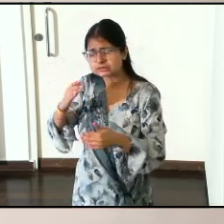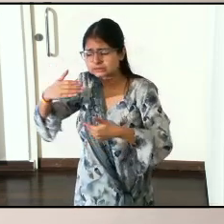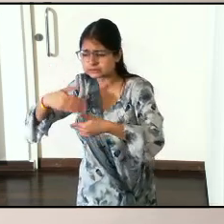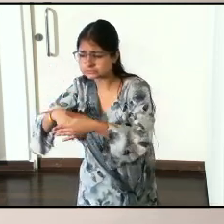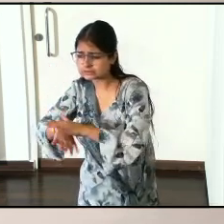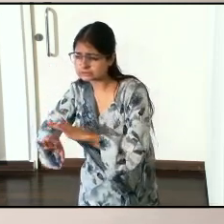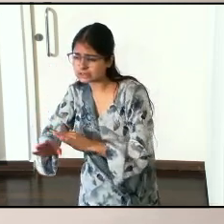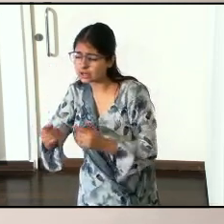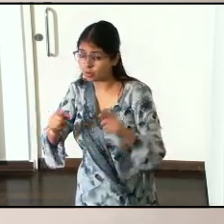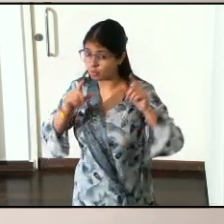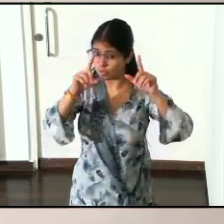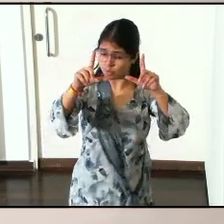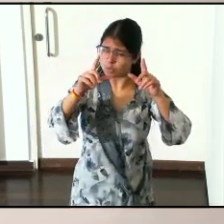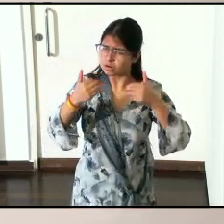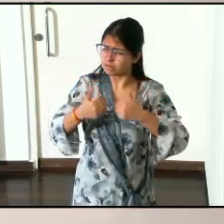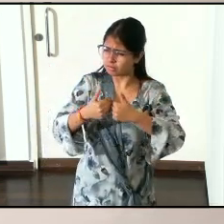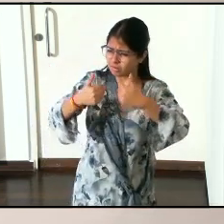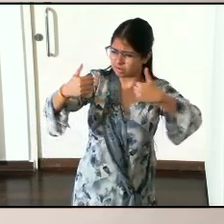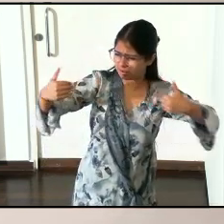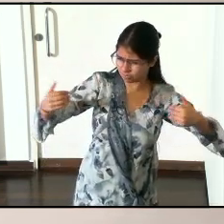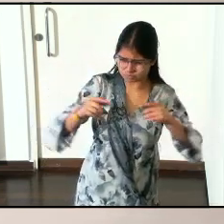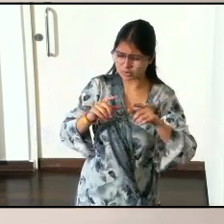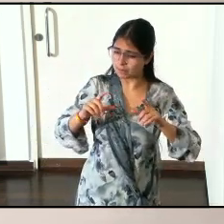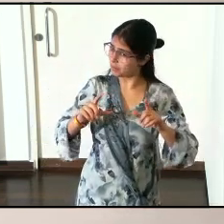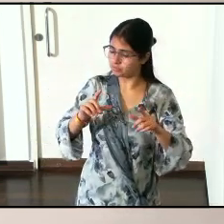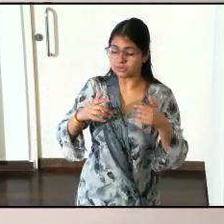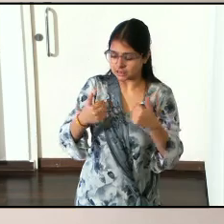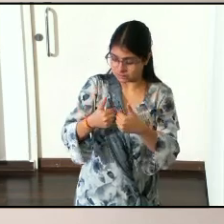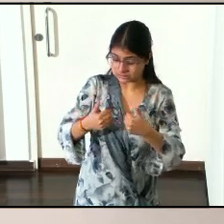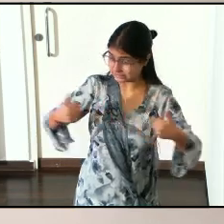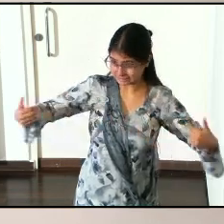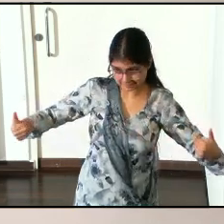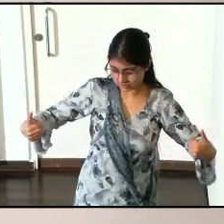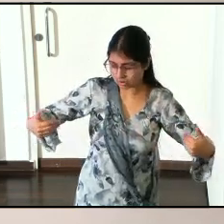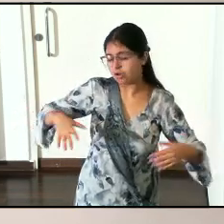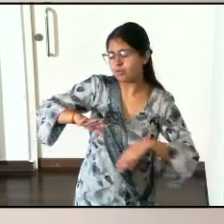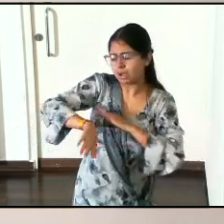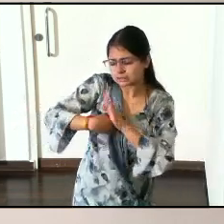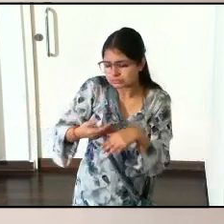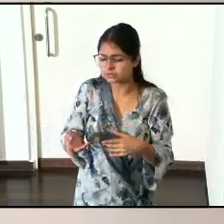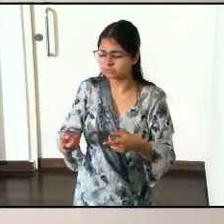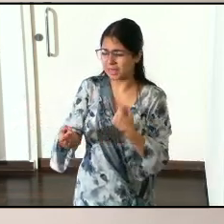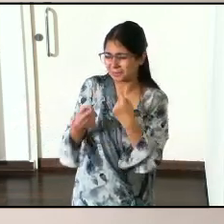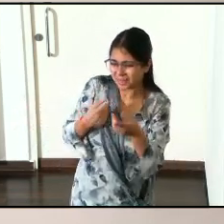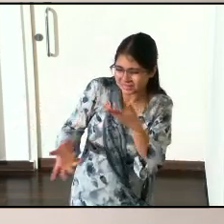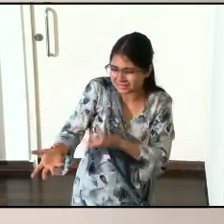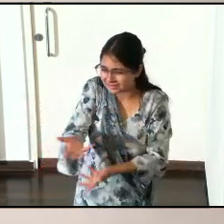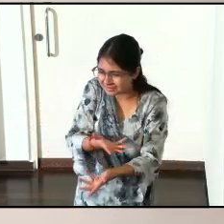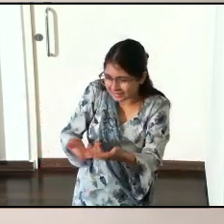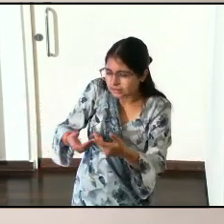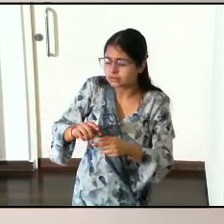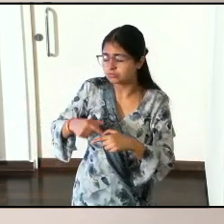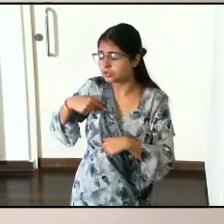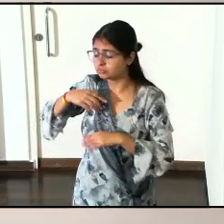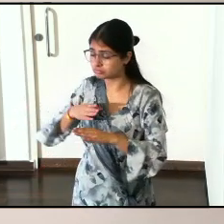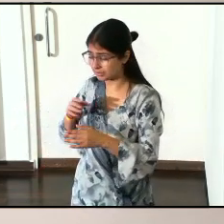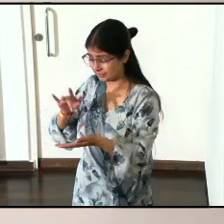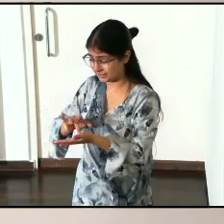the post-partition resettlement areas where we went to do pamphleting and talk to people and whatever it is.